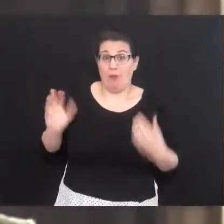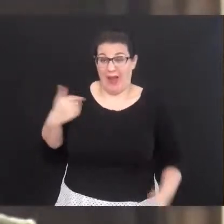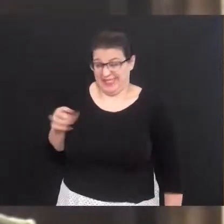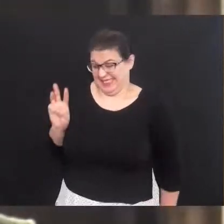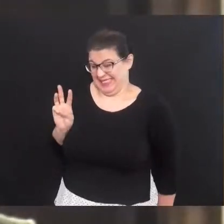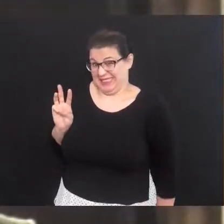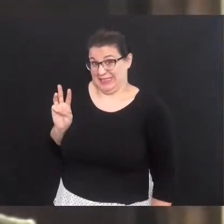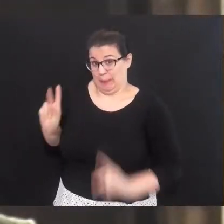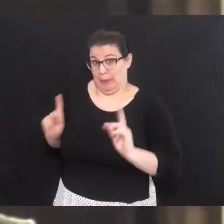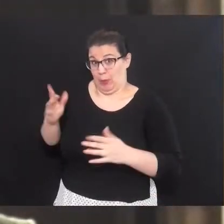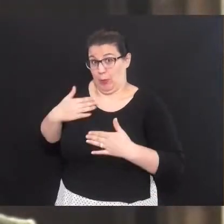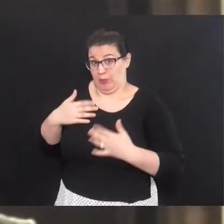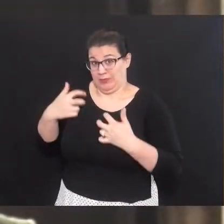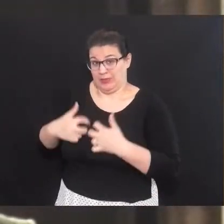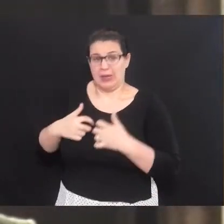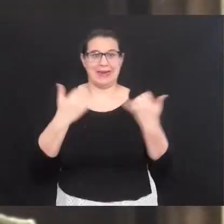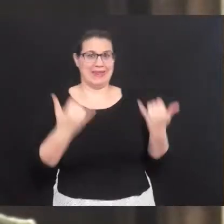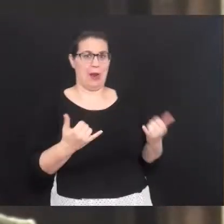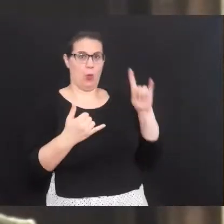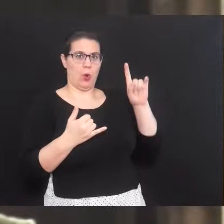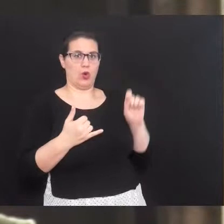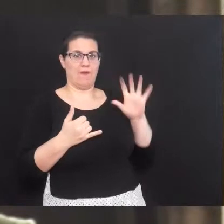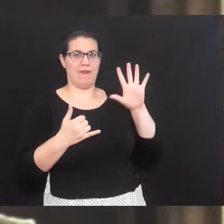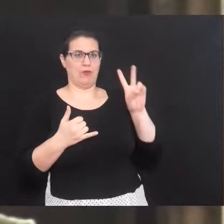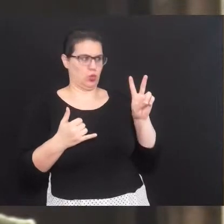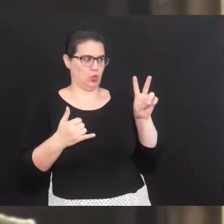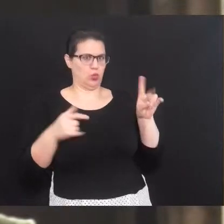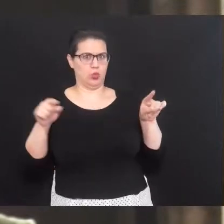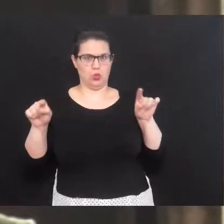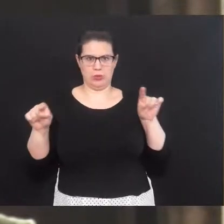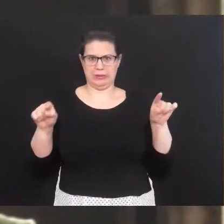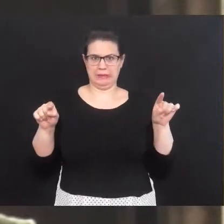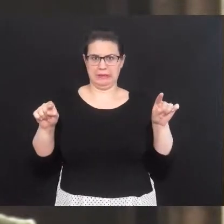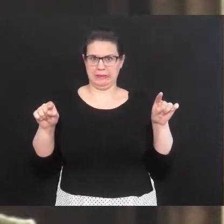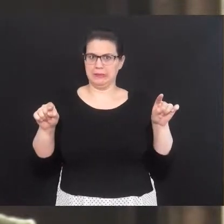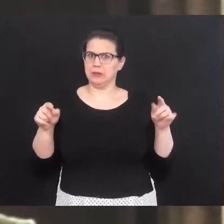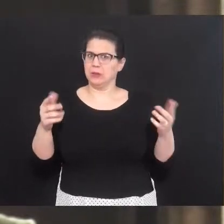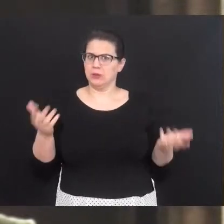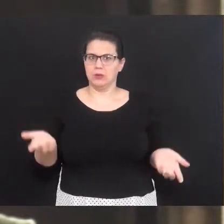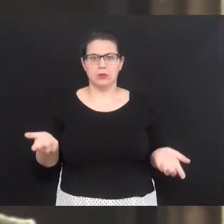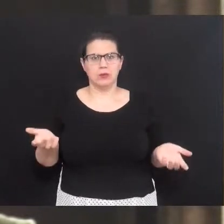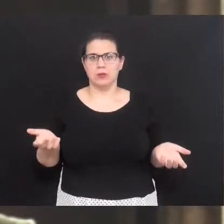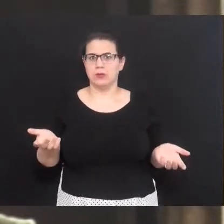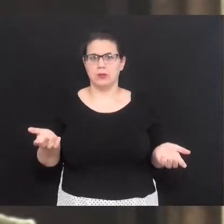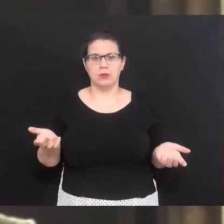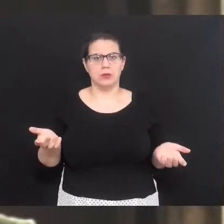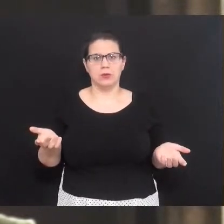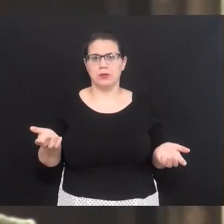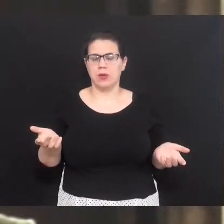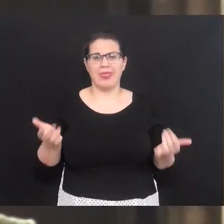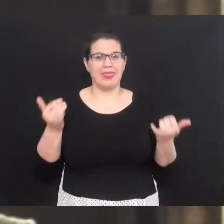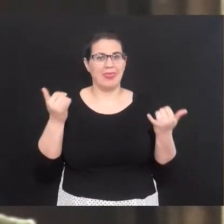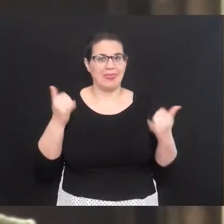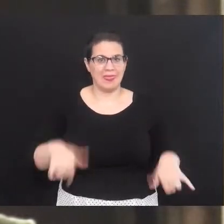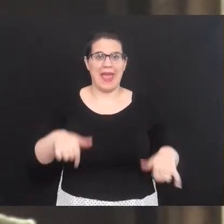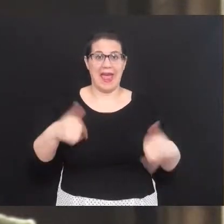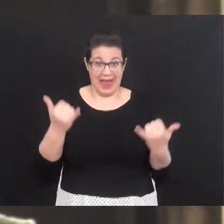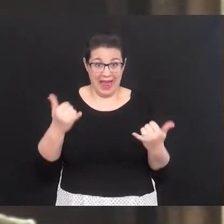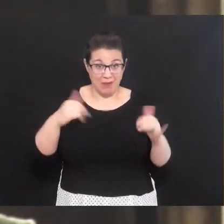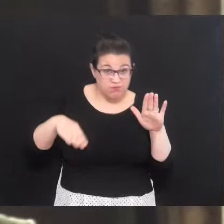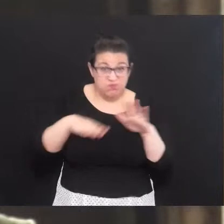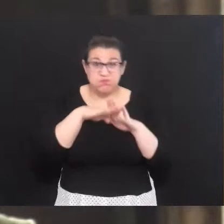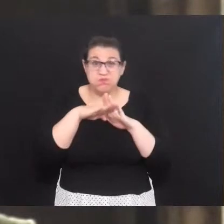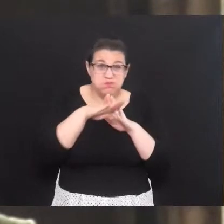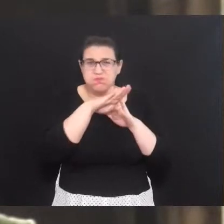have 152. So as we start to look at this particular surge, we know that it's